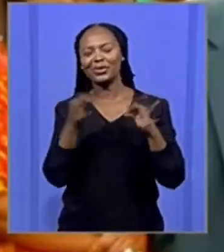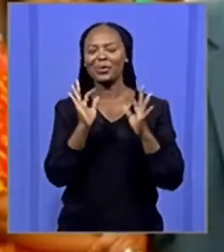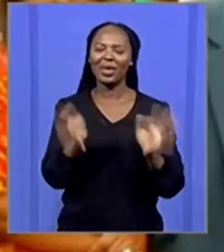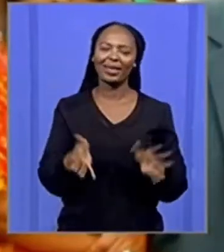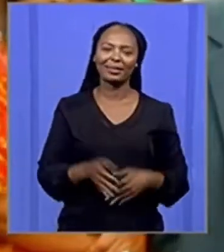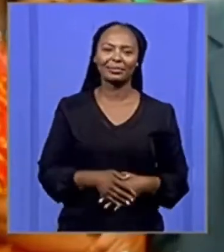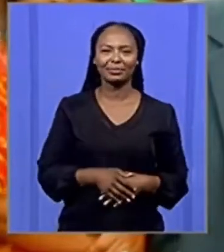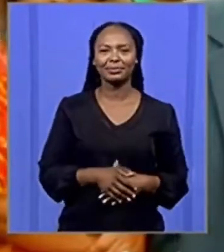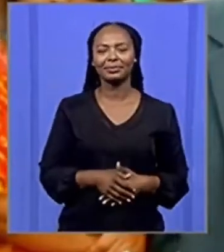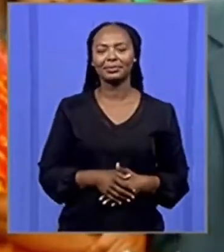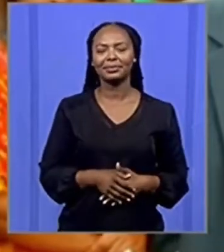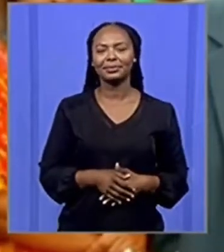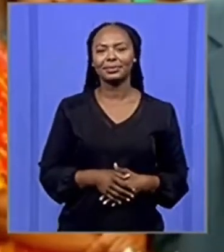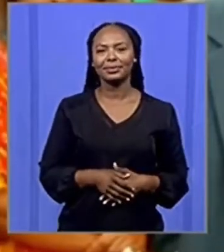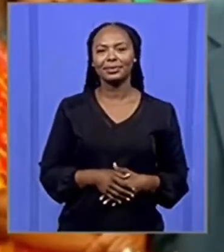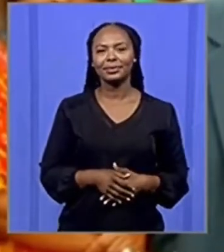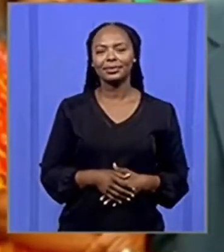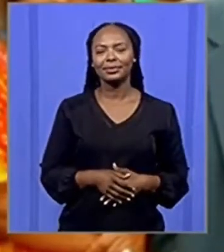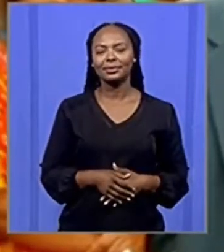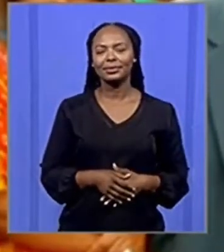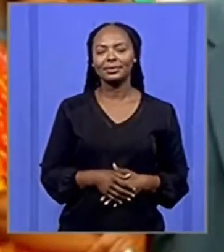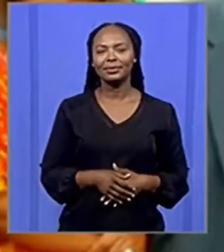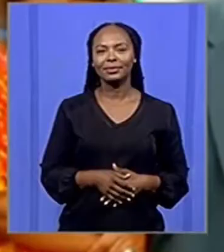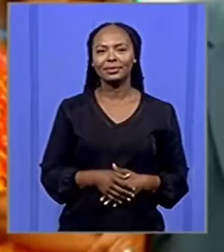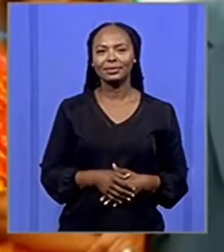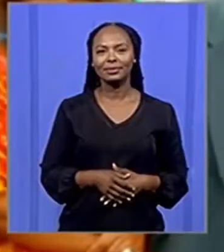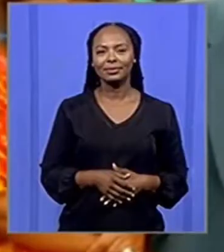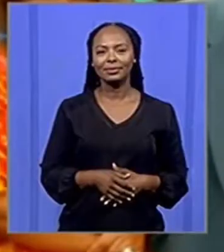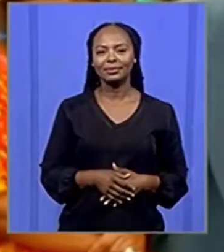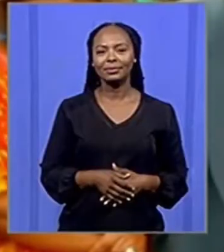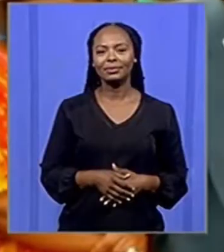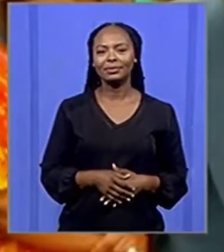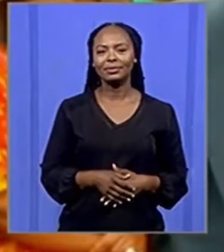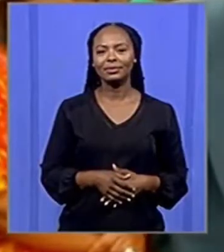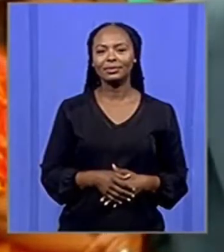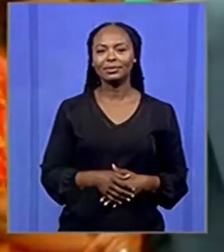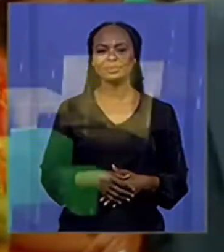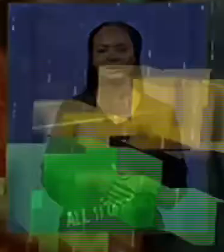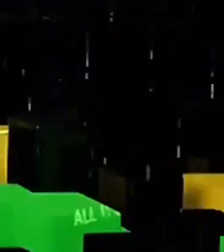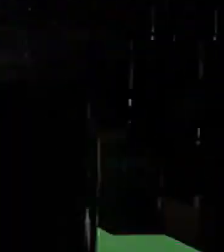ditaba tša SABC ga Mašašane marumo fase.